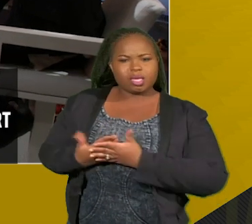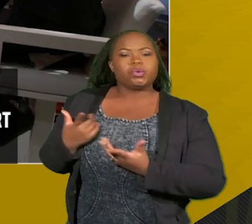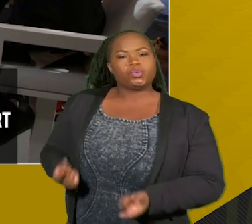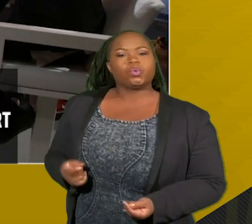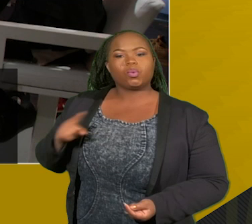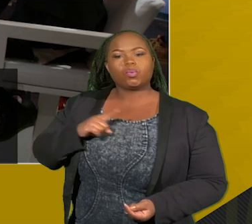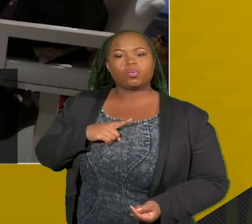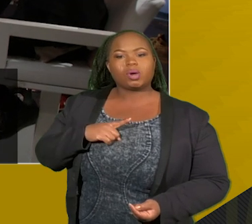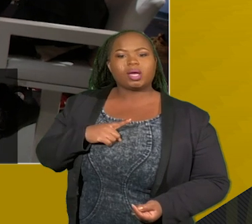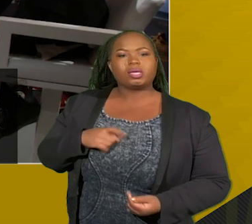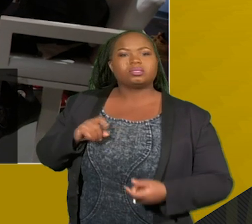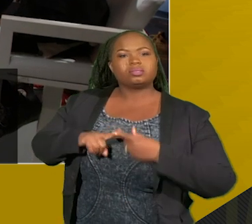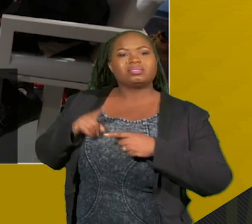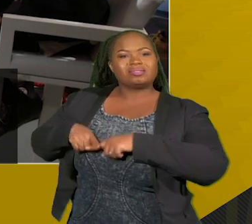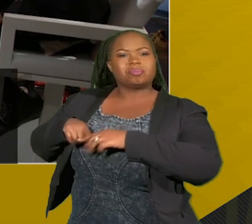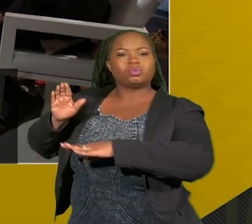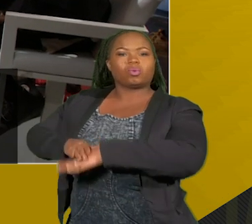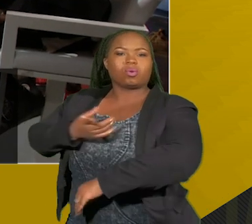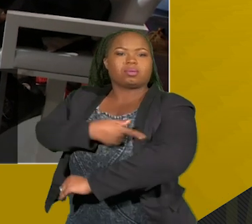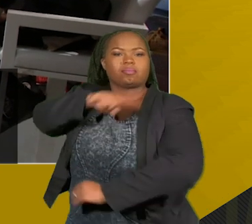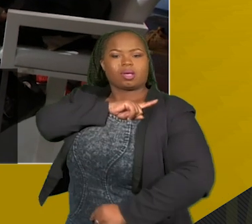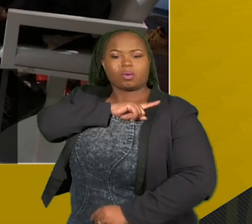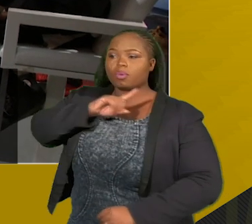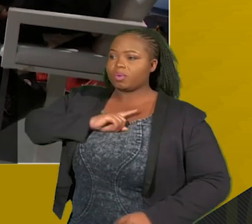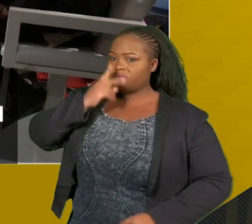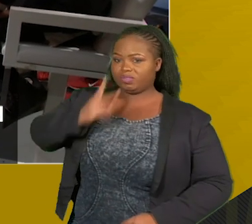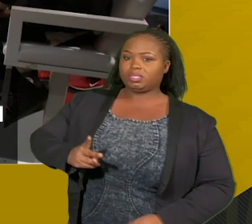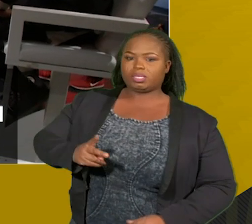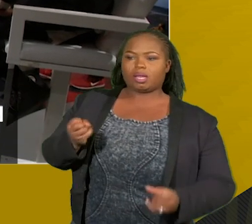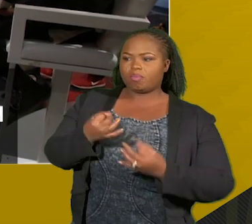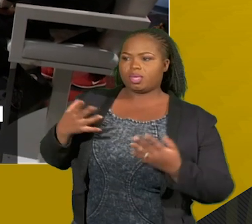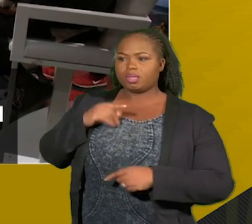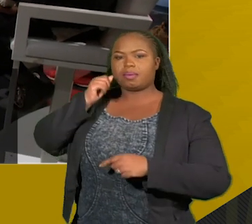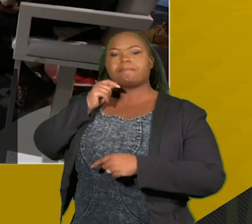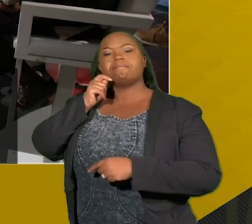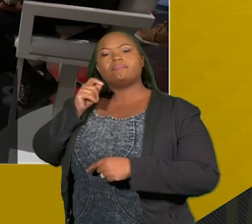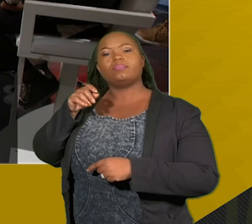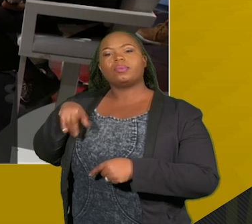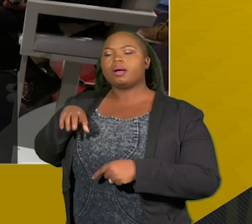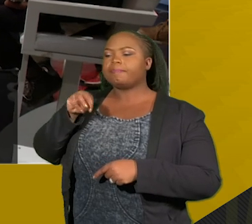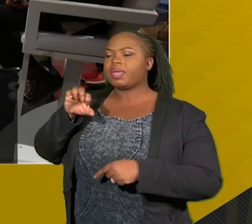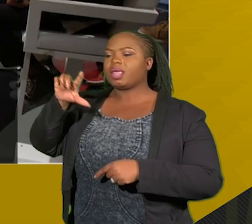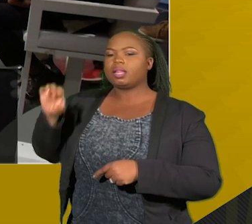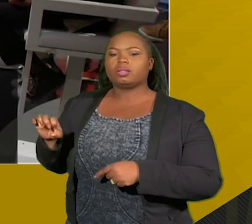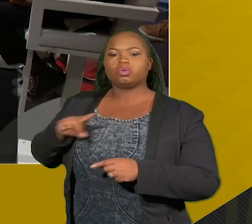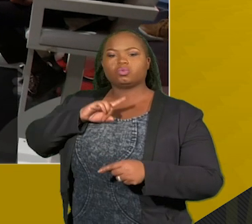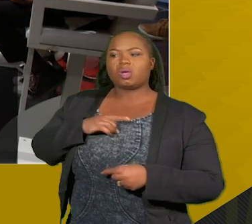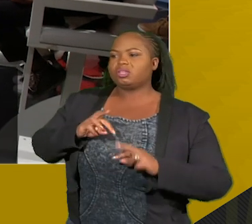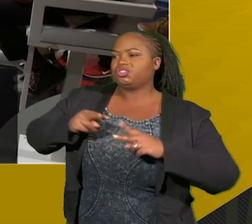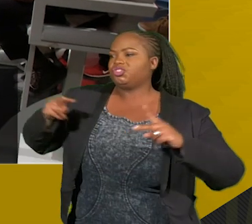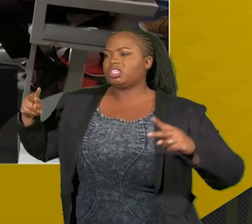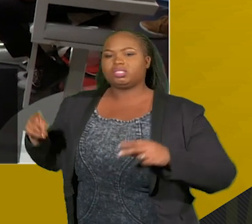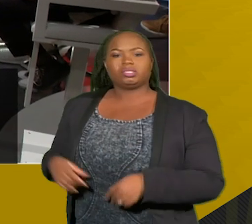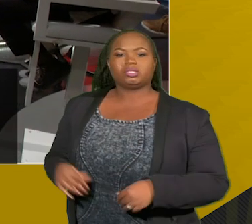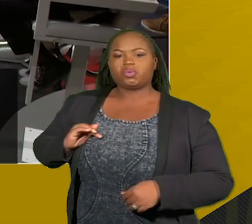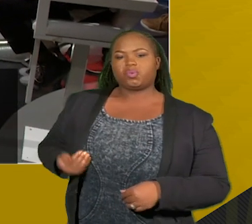the male gravitate on power. Mm. That is why when you see how males behave nowadays, he goes from one woman to